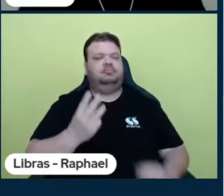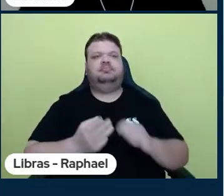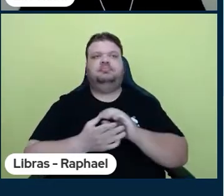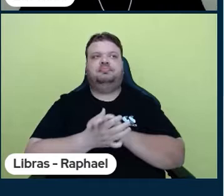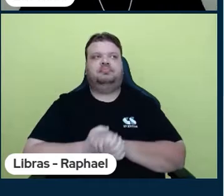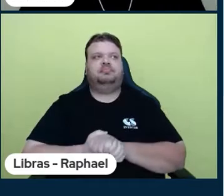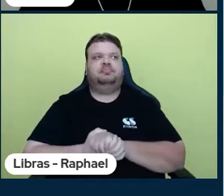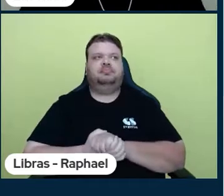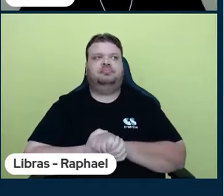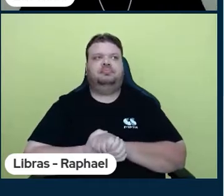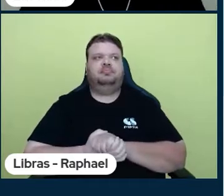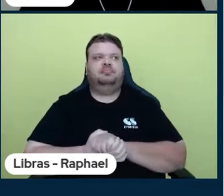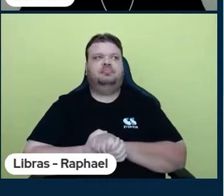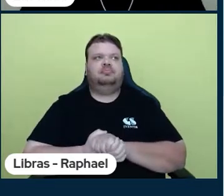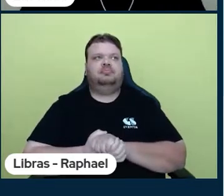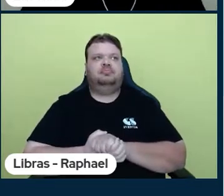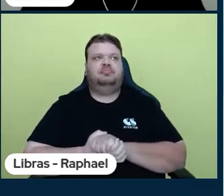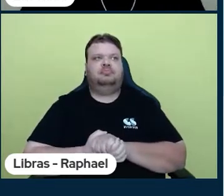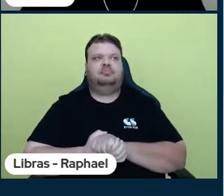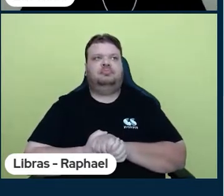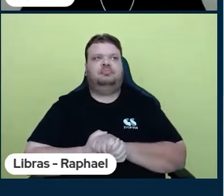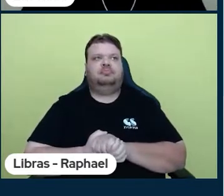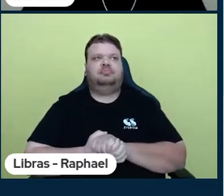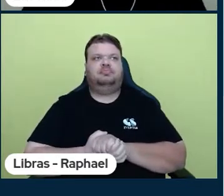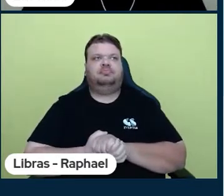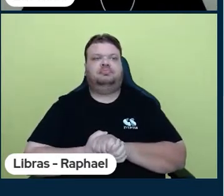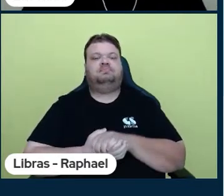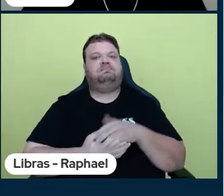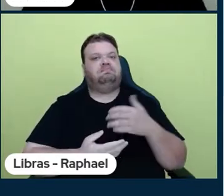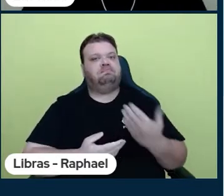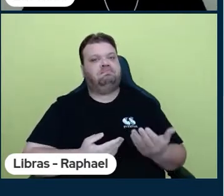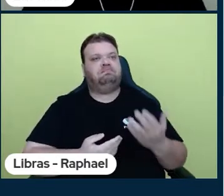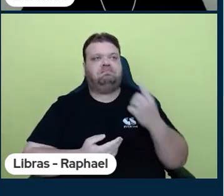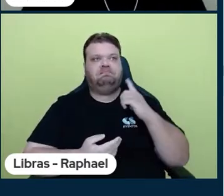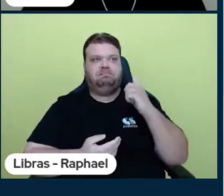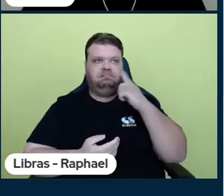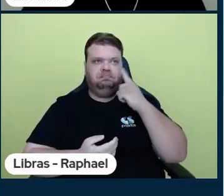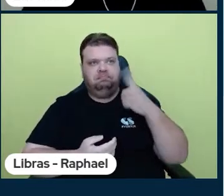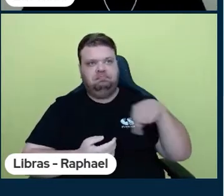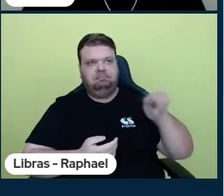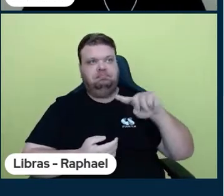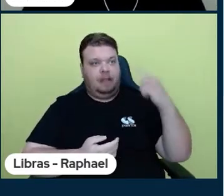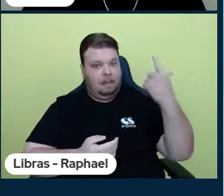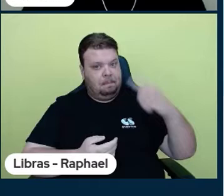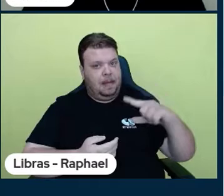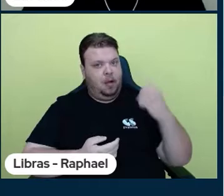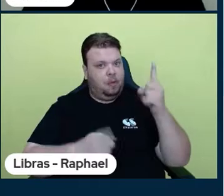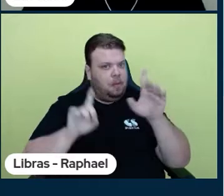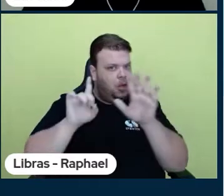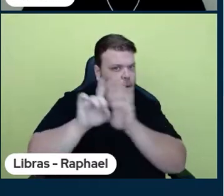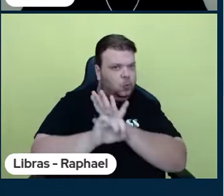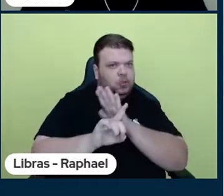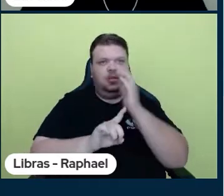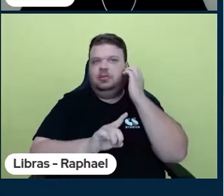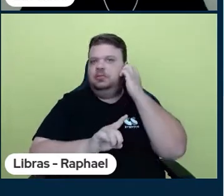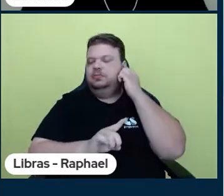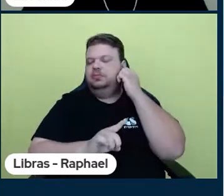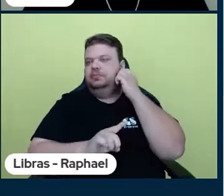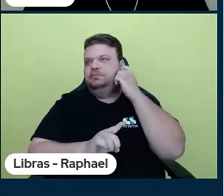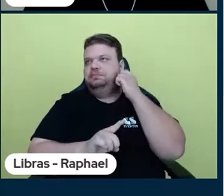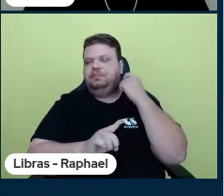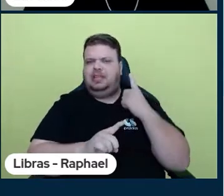tools like GPT-3, and Google has also this information in its knowledge graph. So